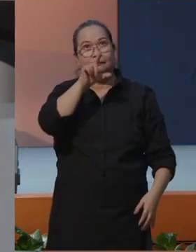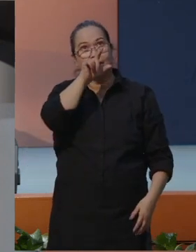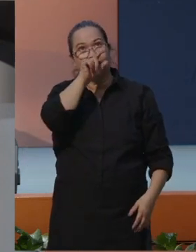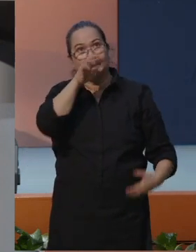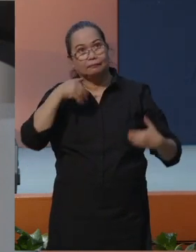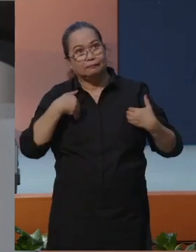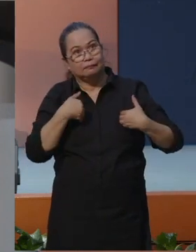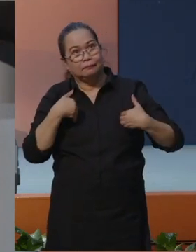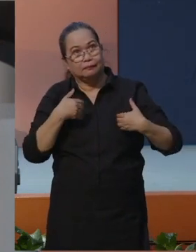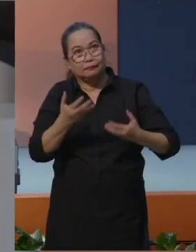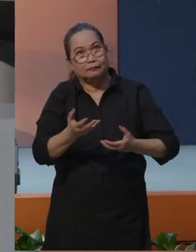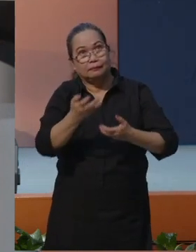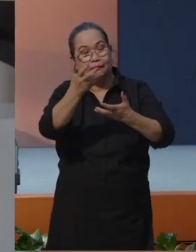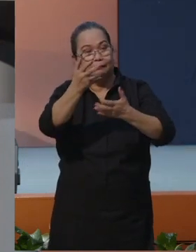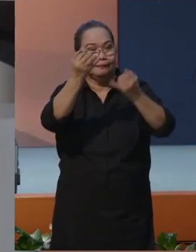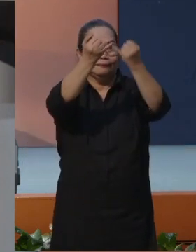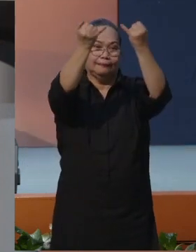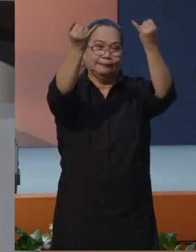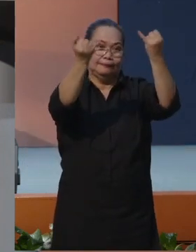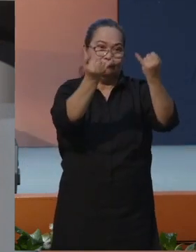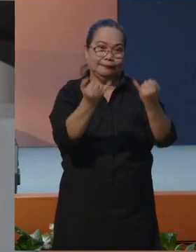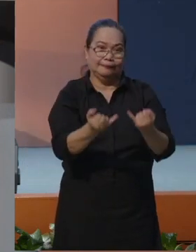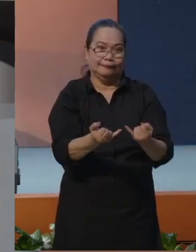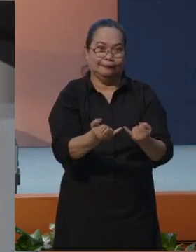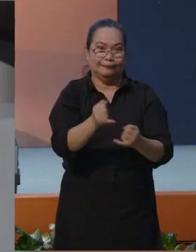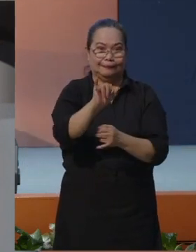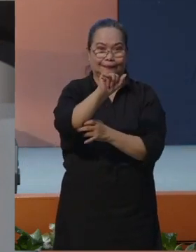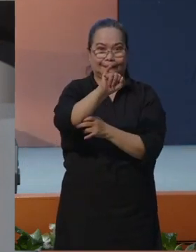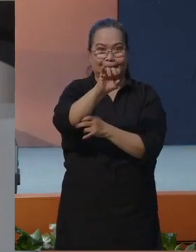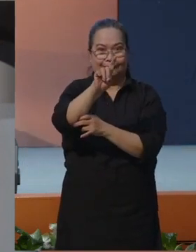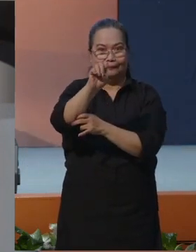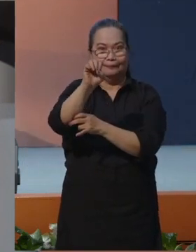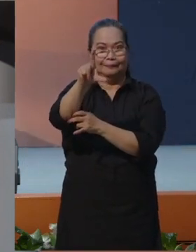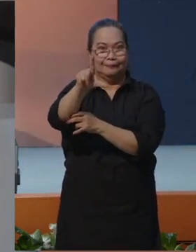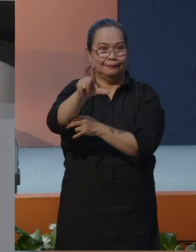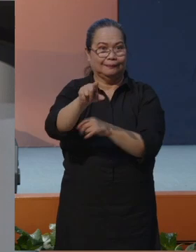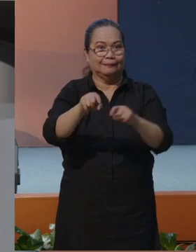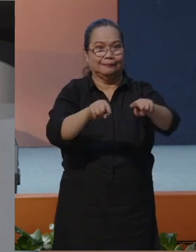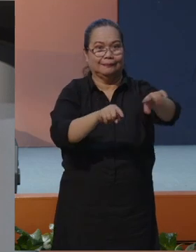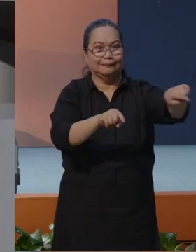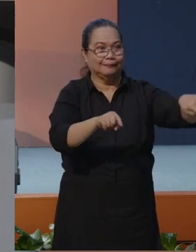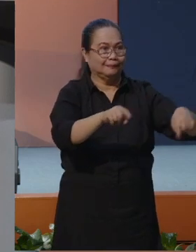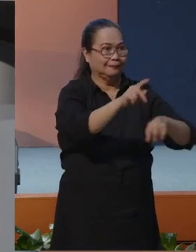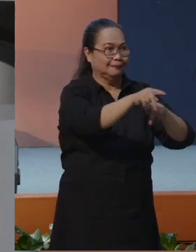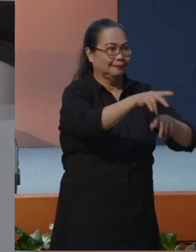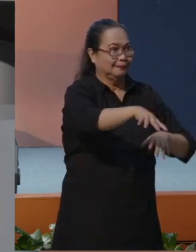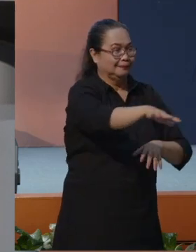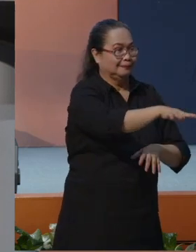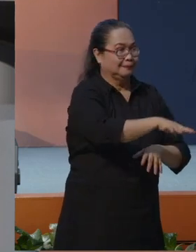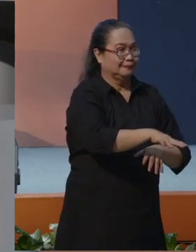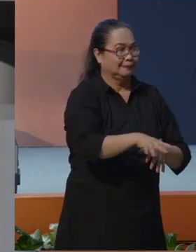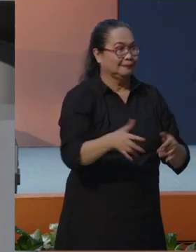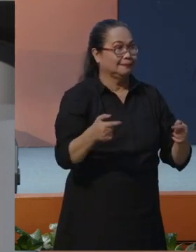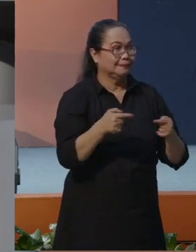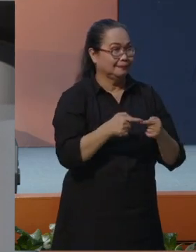animals and creeping things. Ganito ang ginawa ng Canaanites. Ganito pa rin ang ginagawa ng mga